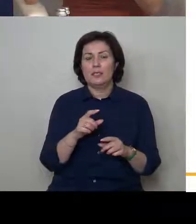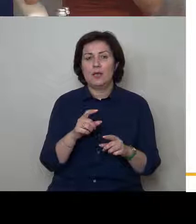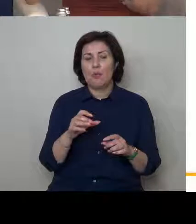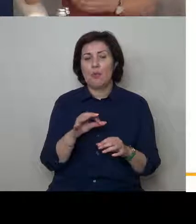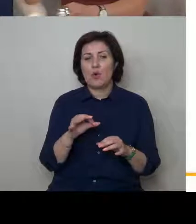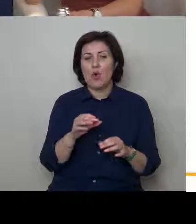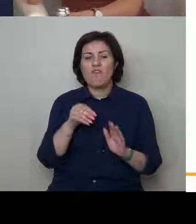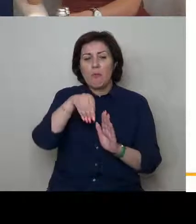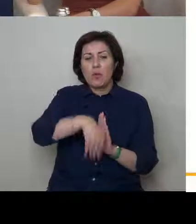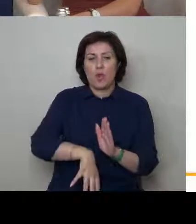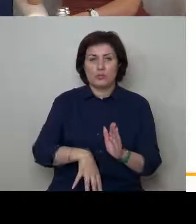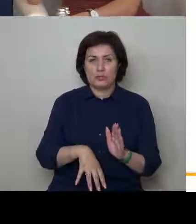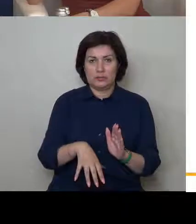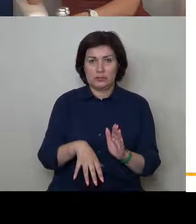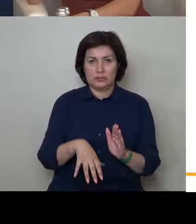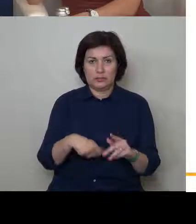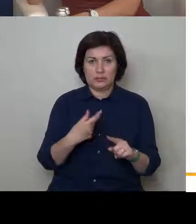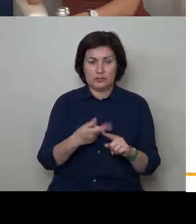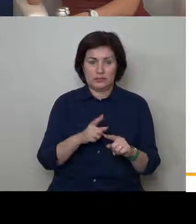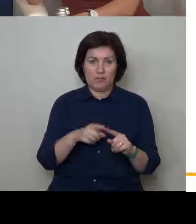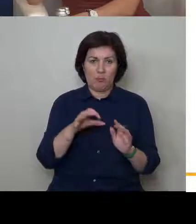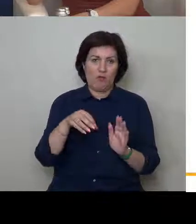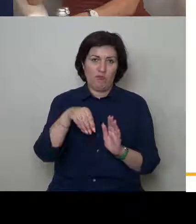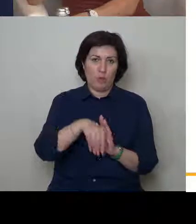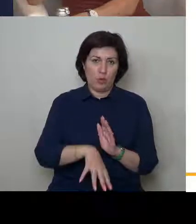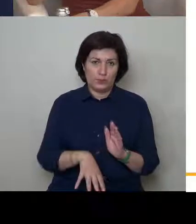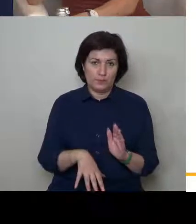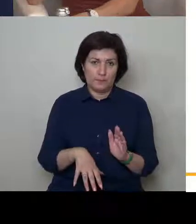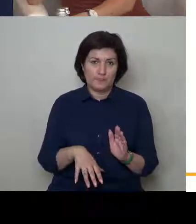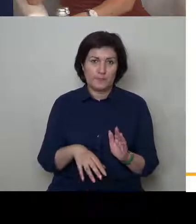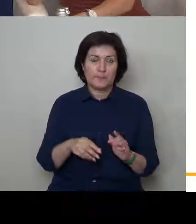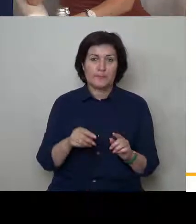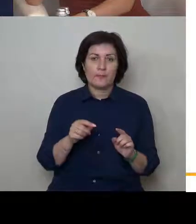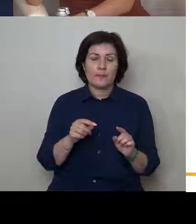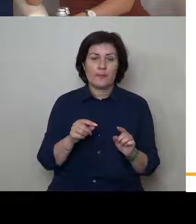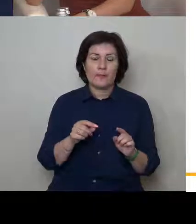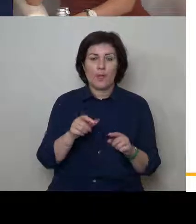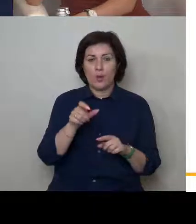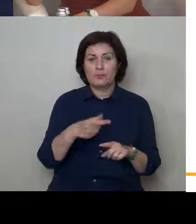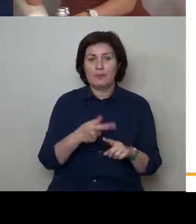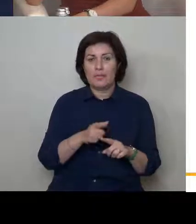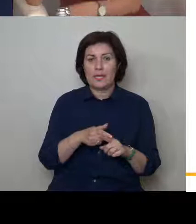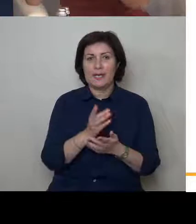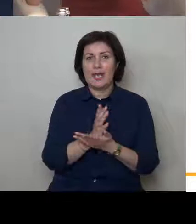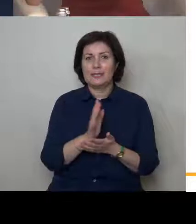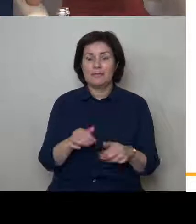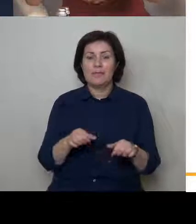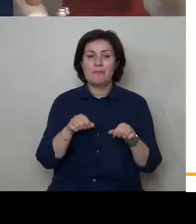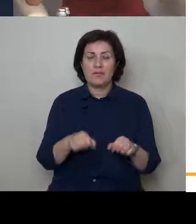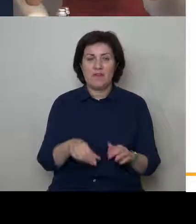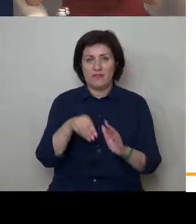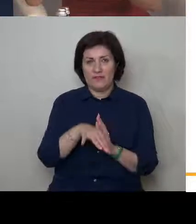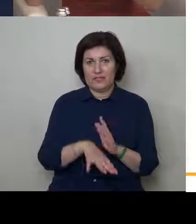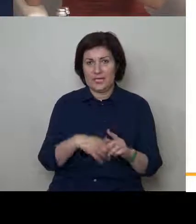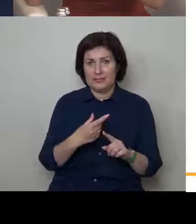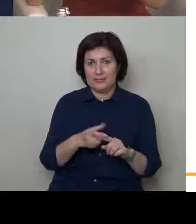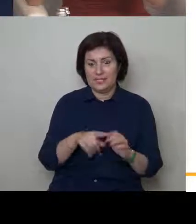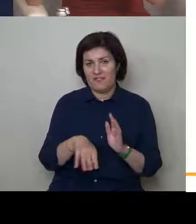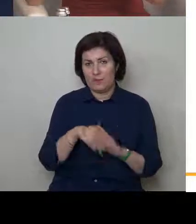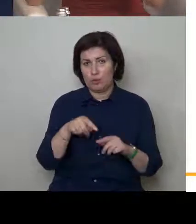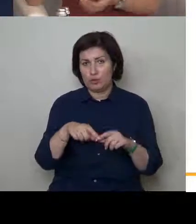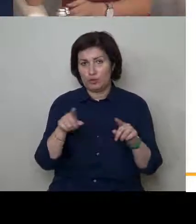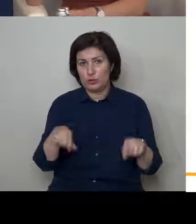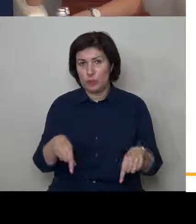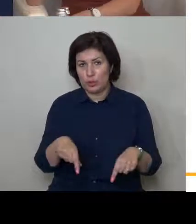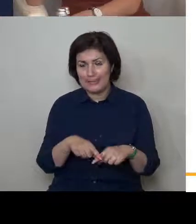box. Okay, so this is putting in, this is inserting it into a ballot box. A person who would